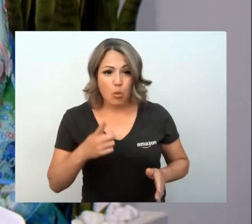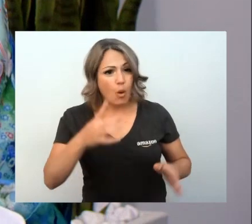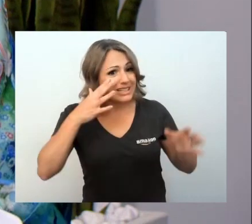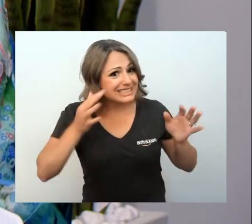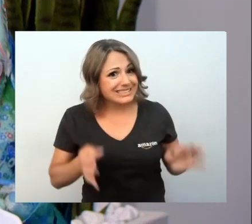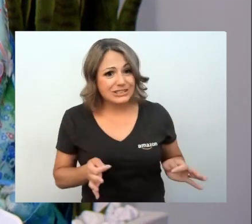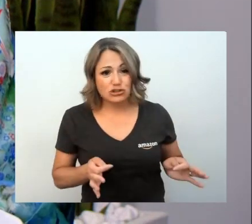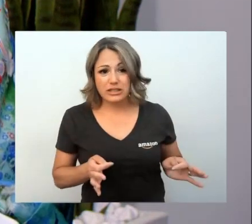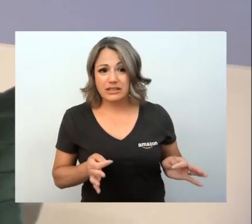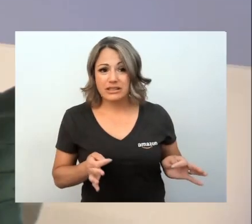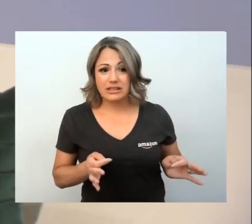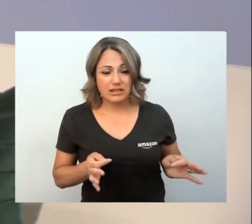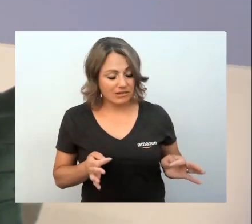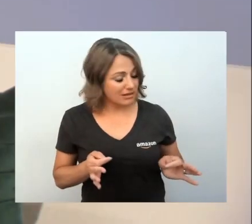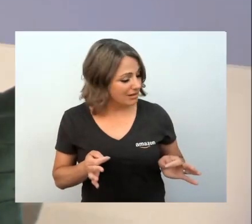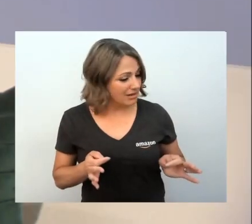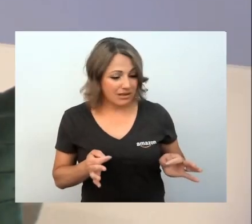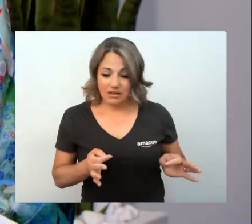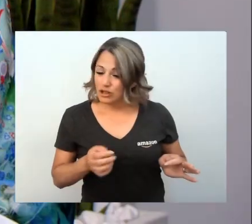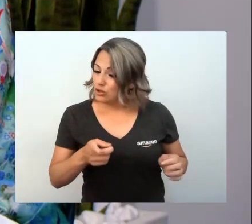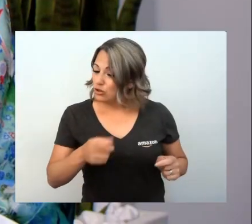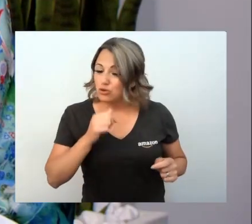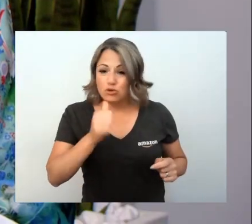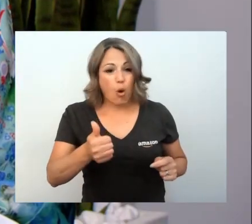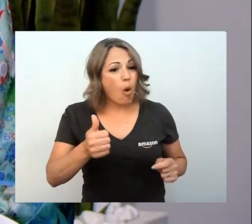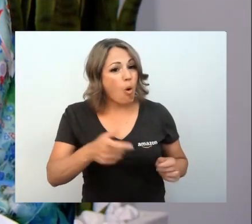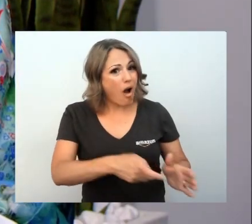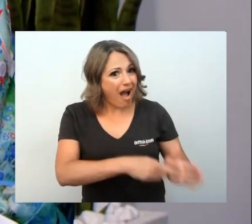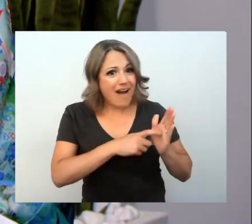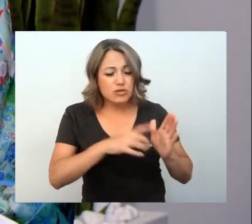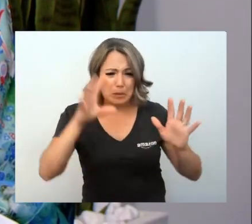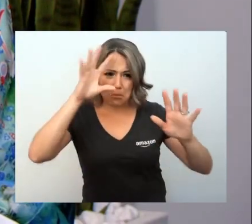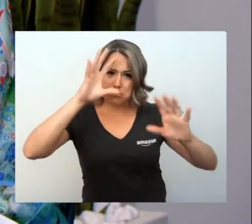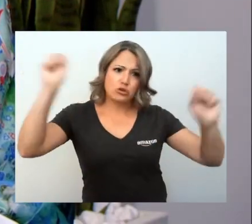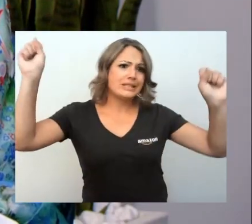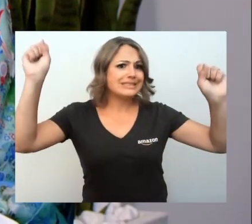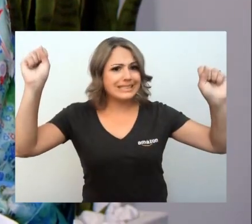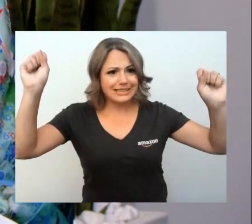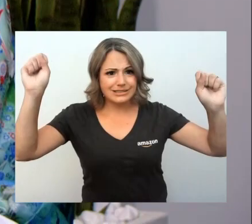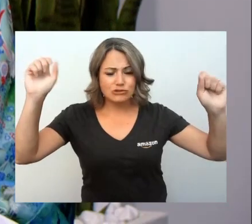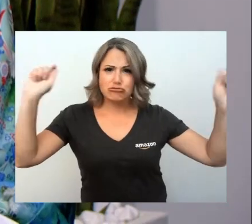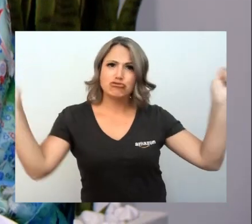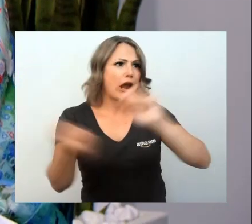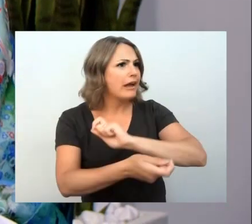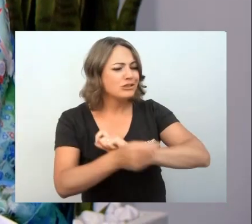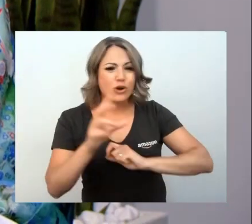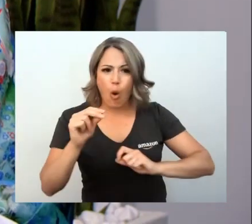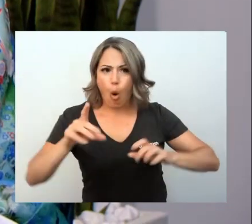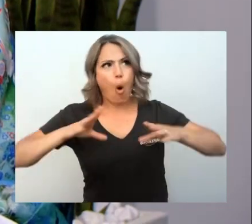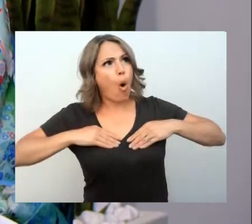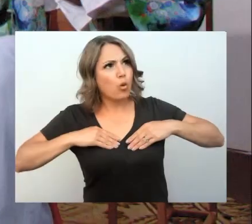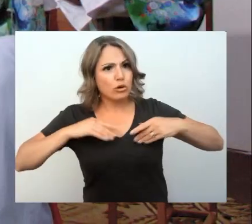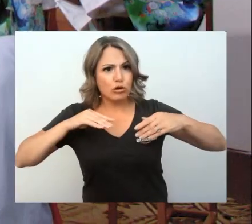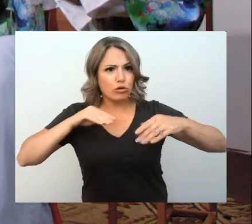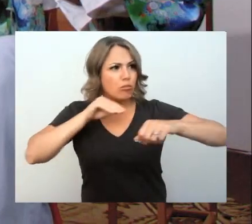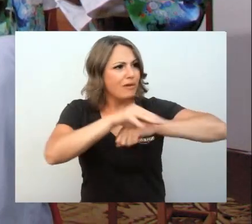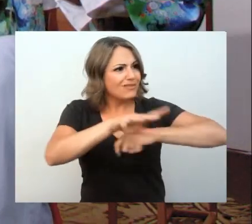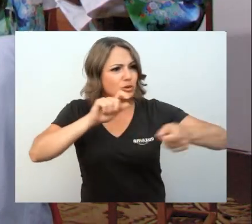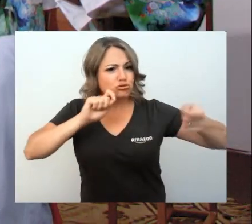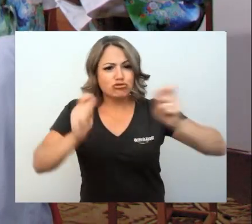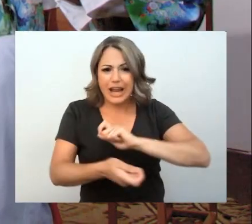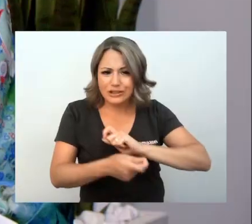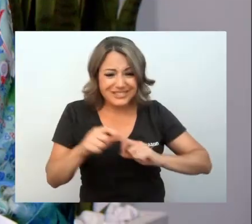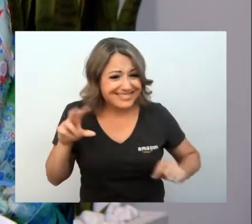at a time where you stand. You don't have to be the president. You don't have to be the owner. You don't have to be